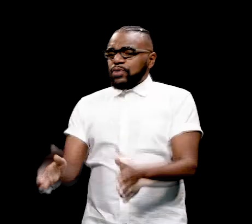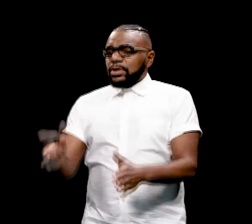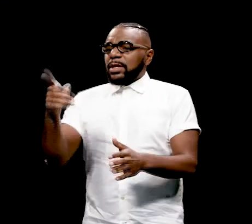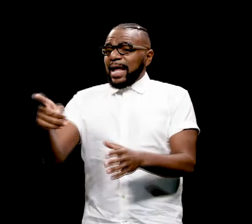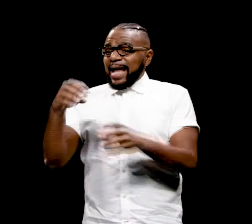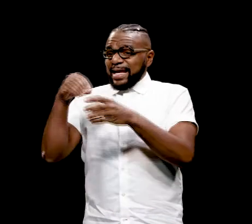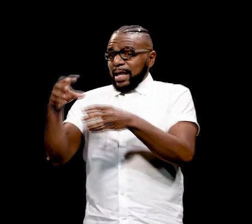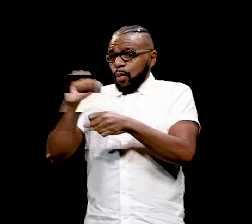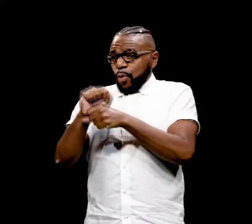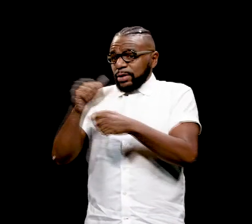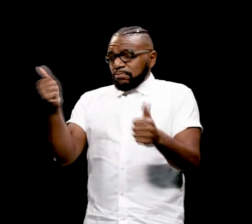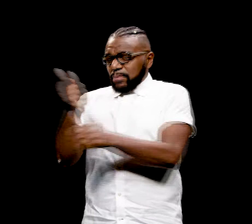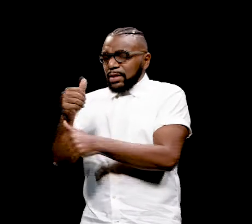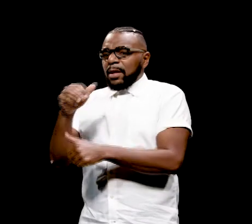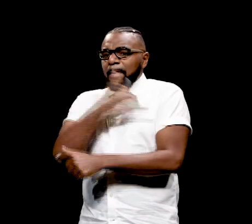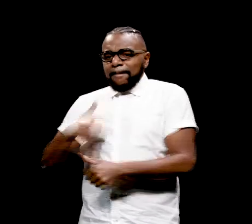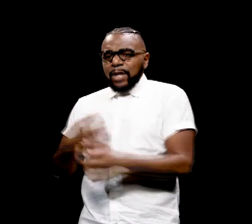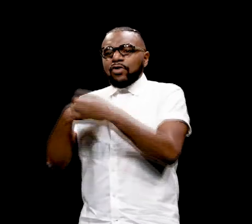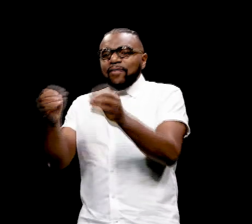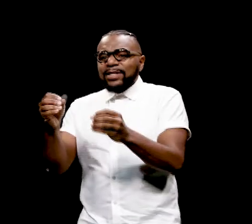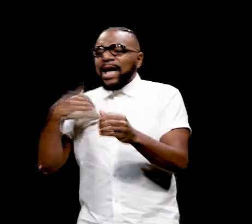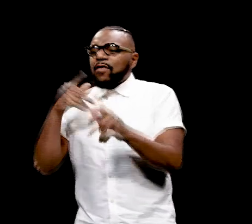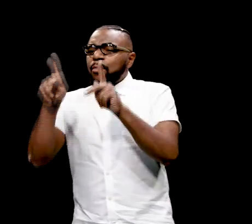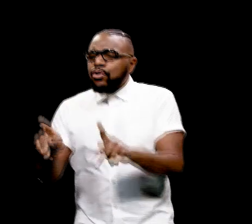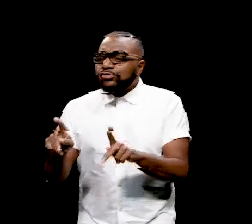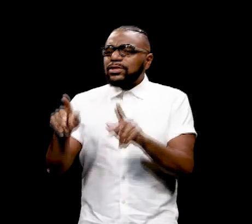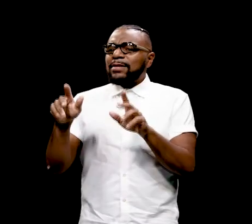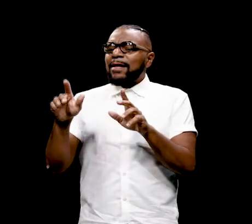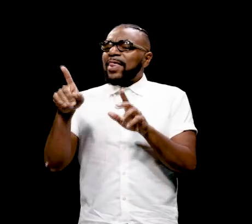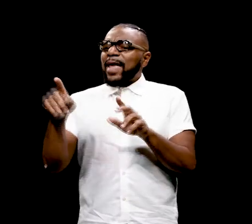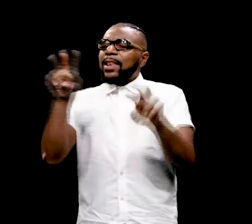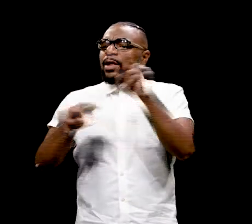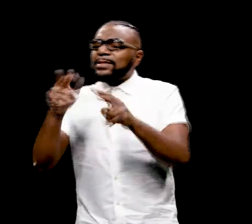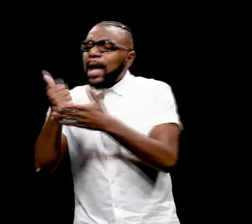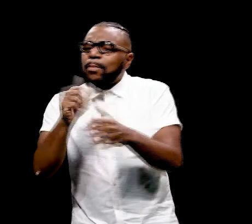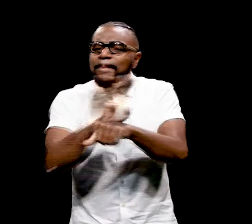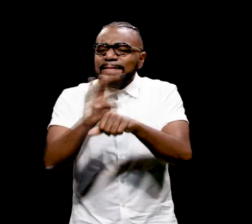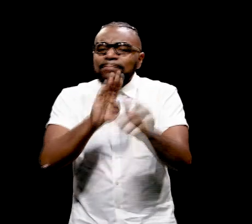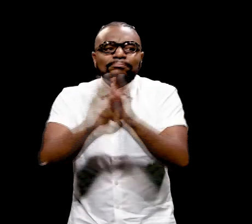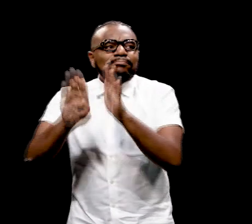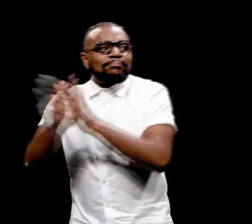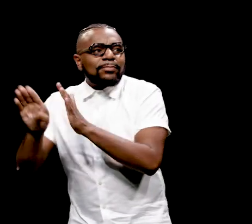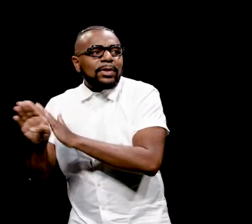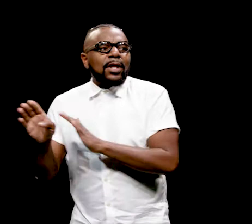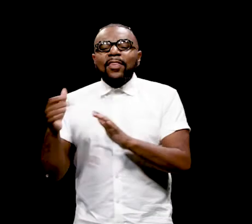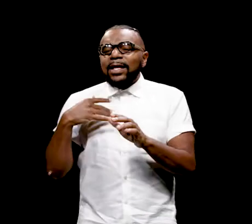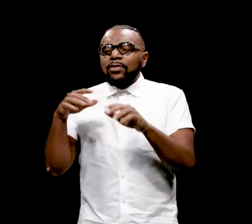Mayor's office. It's been quite some time since we've had someone coordinating these efforts across all the city bureaus, across all